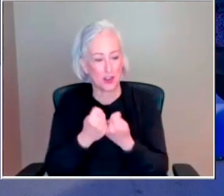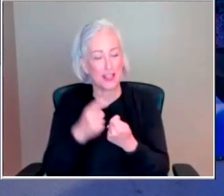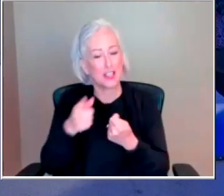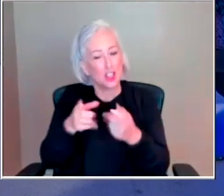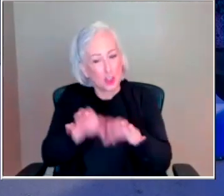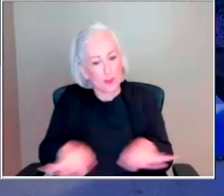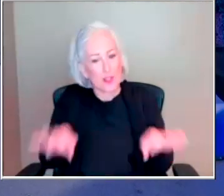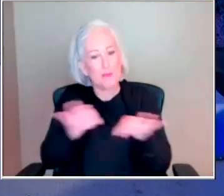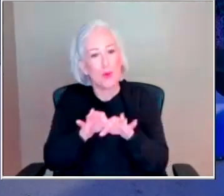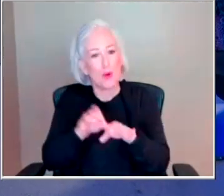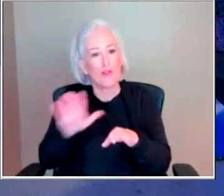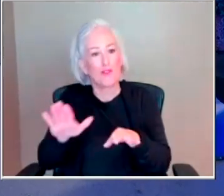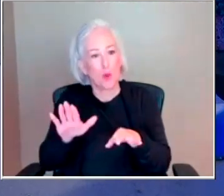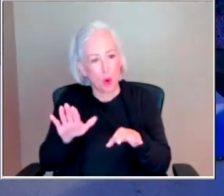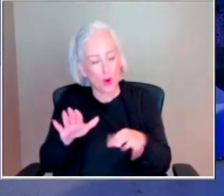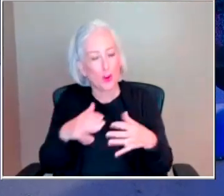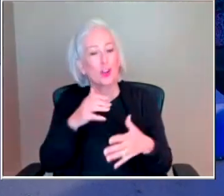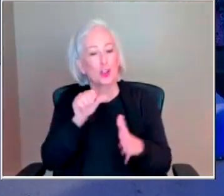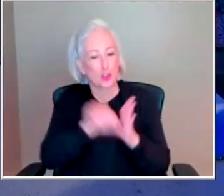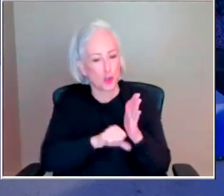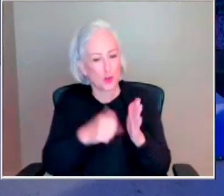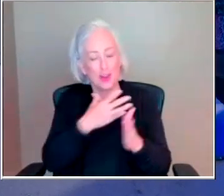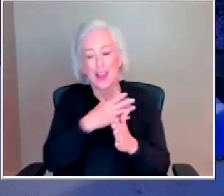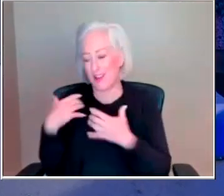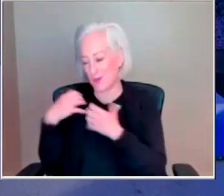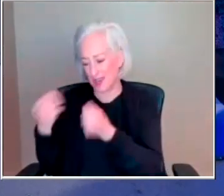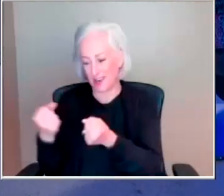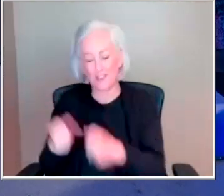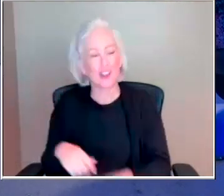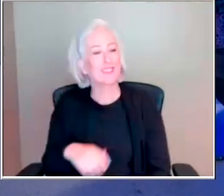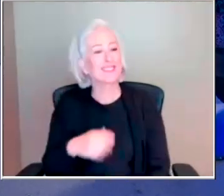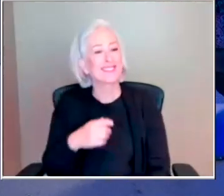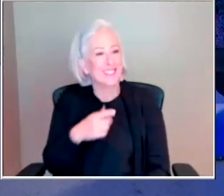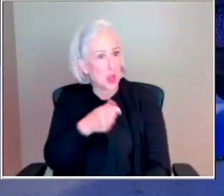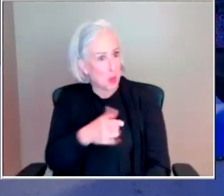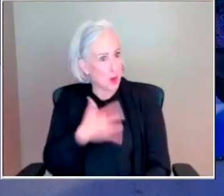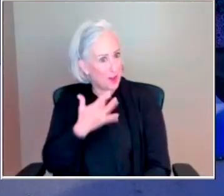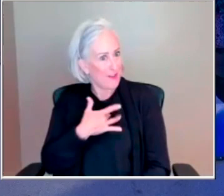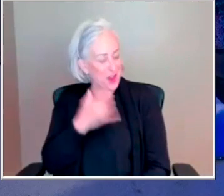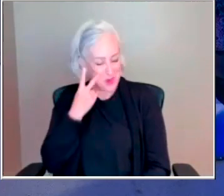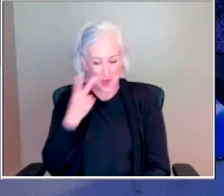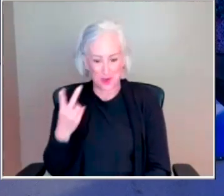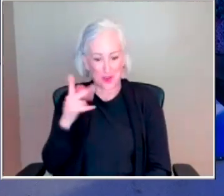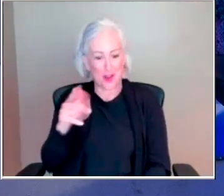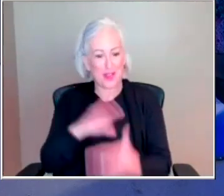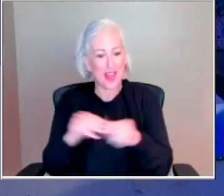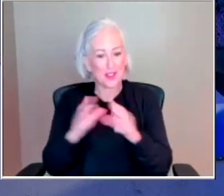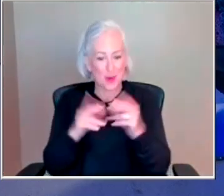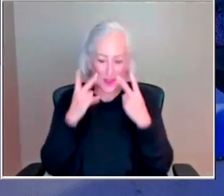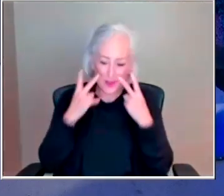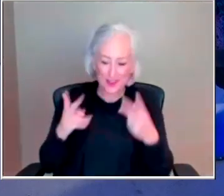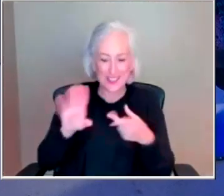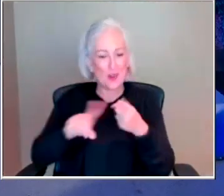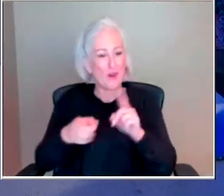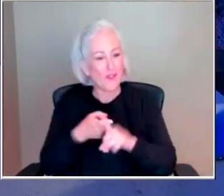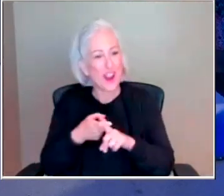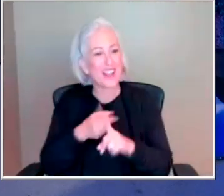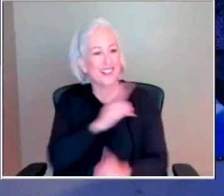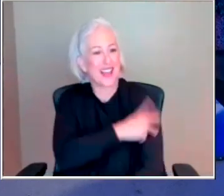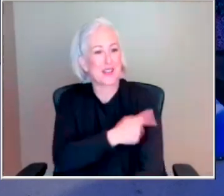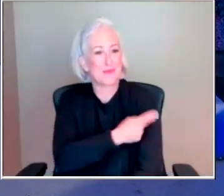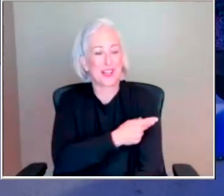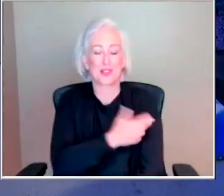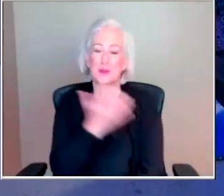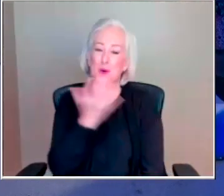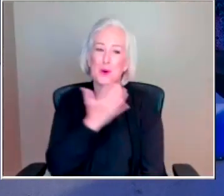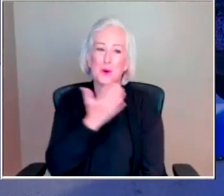to see you, Jan. Good morning. How was it to see that story and to see your friend and patient? It's wonderful to see how